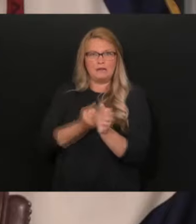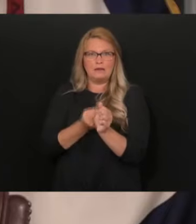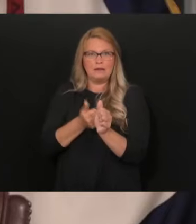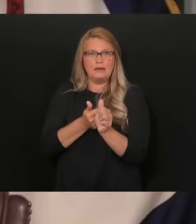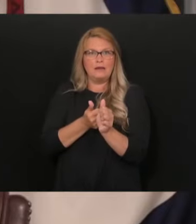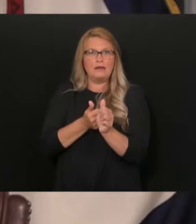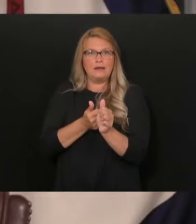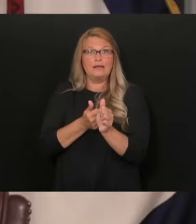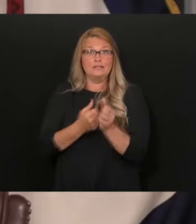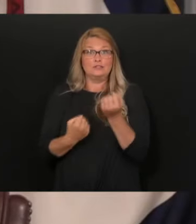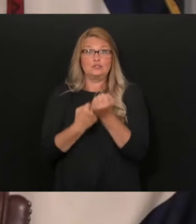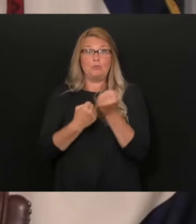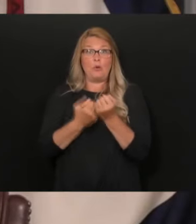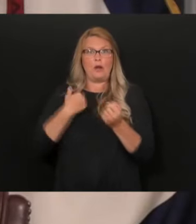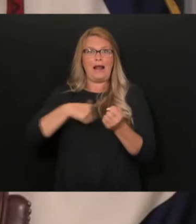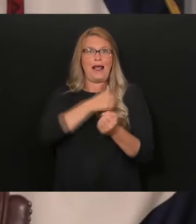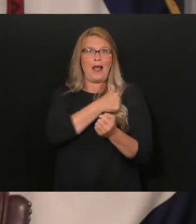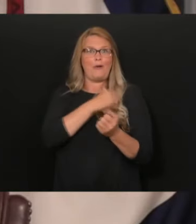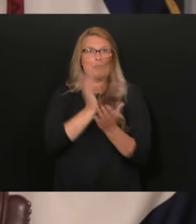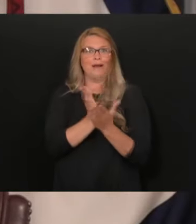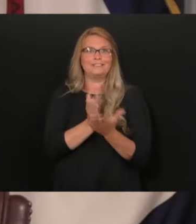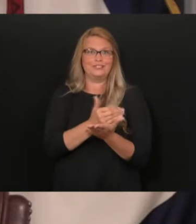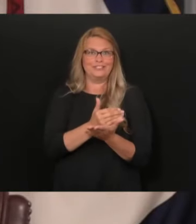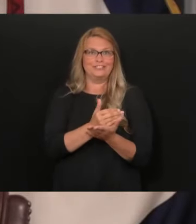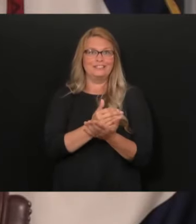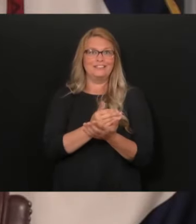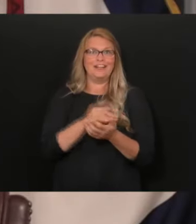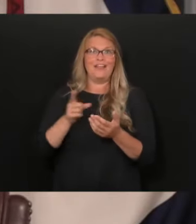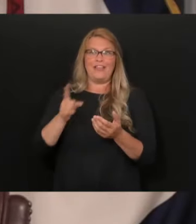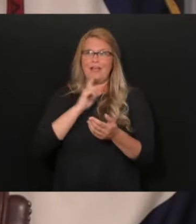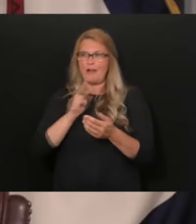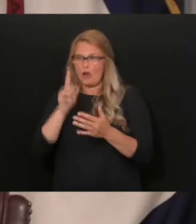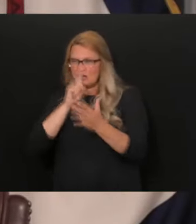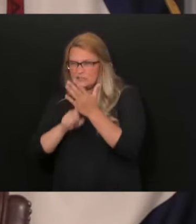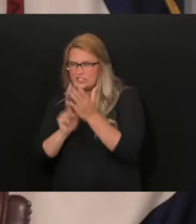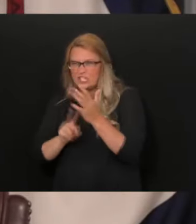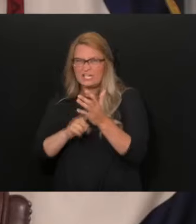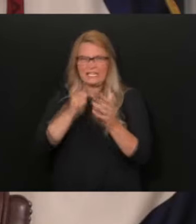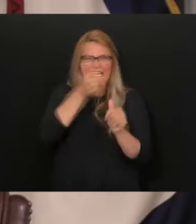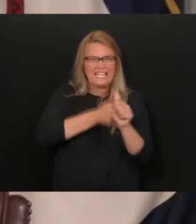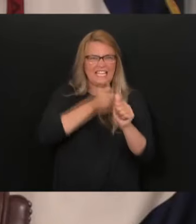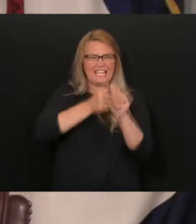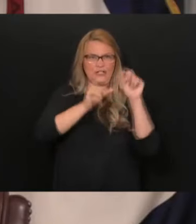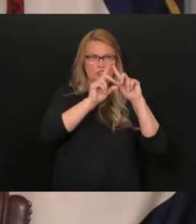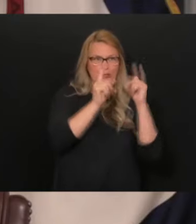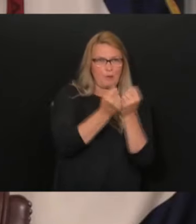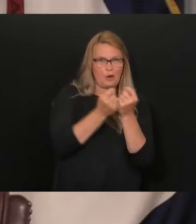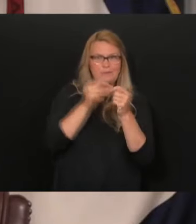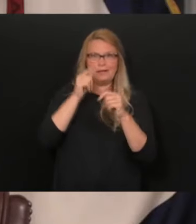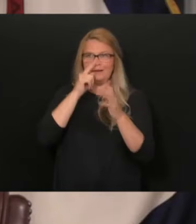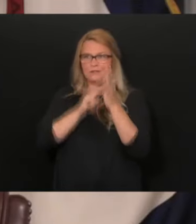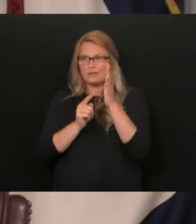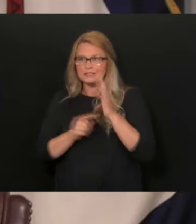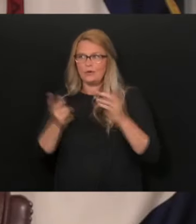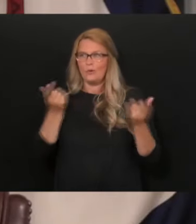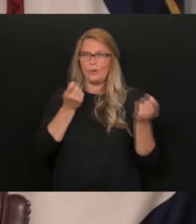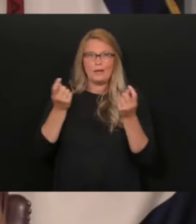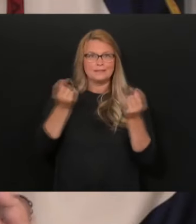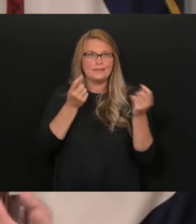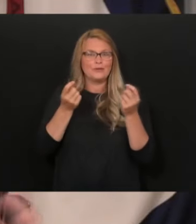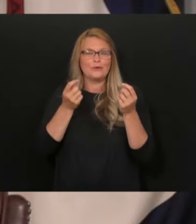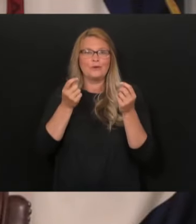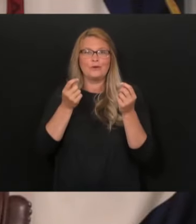going through everything and scrubbing every single department, every single thing that we can possibly do to be able